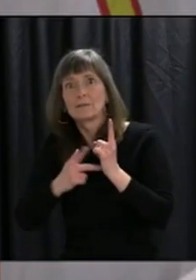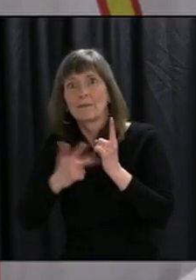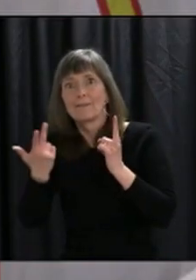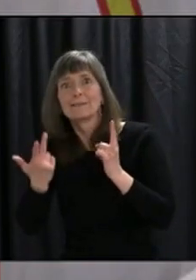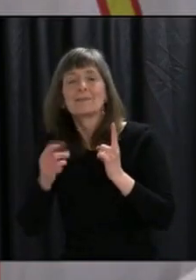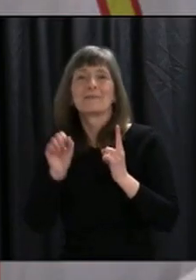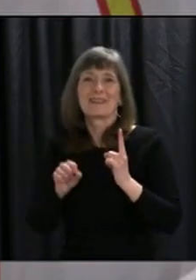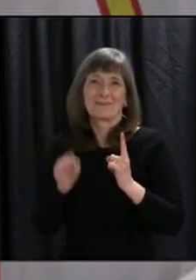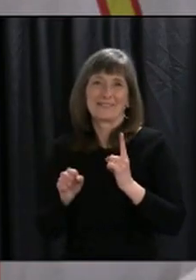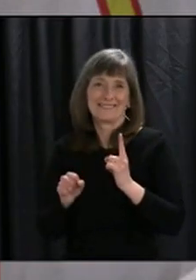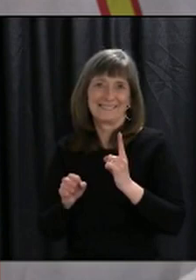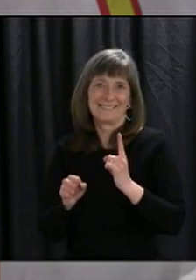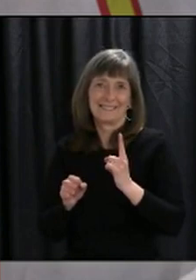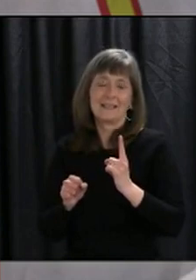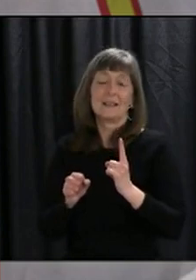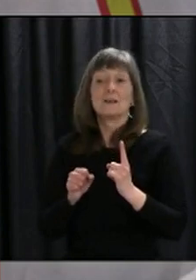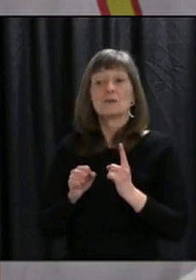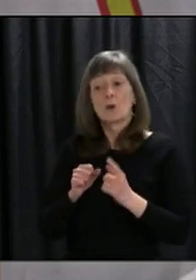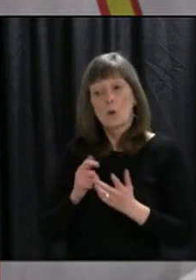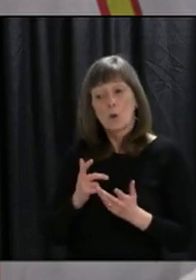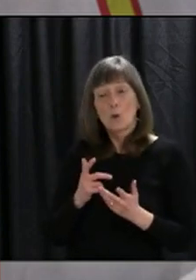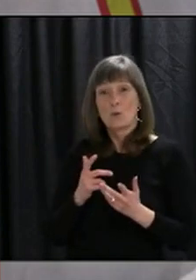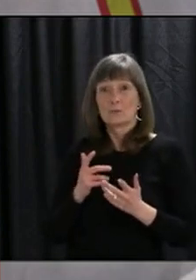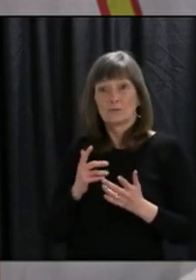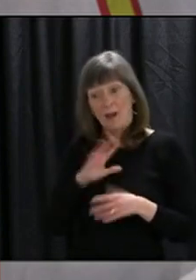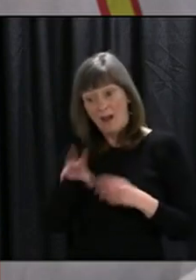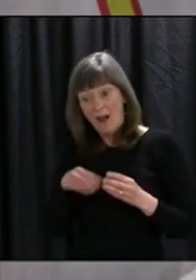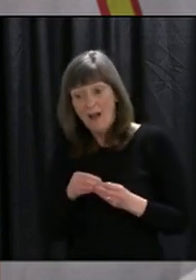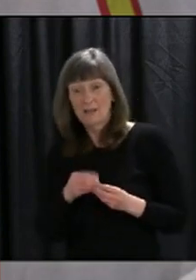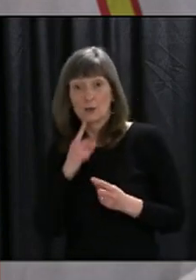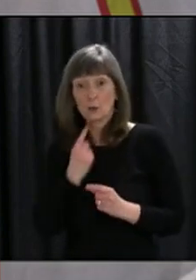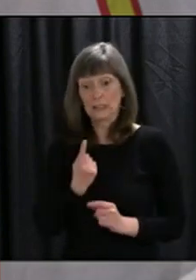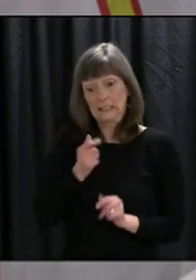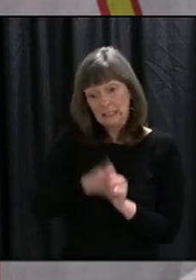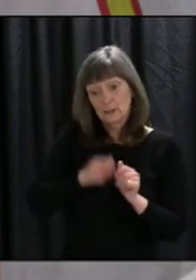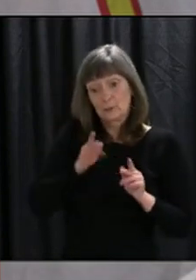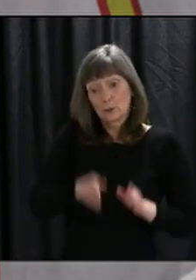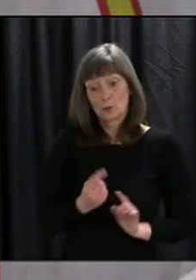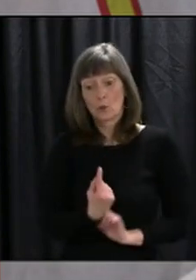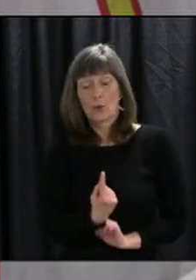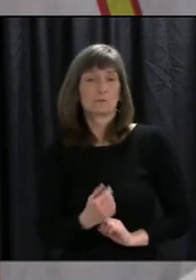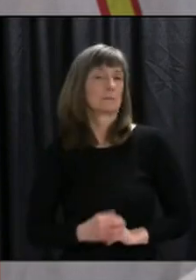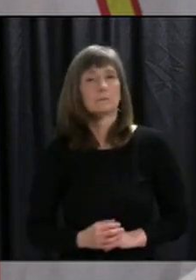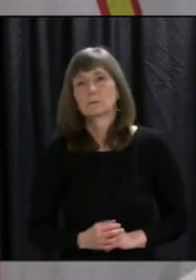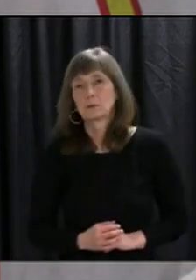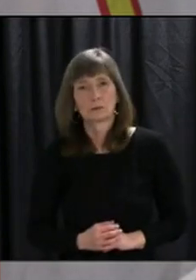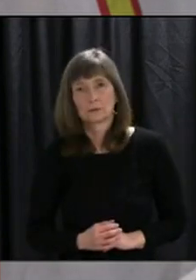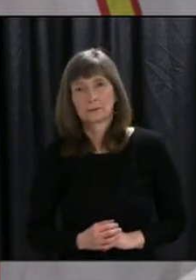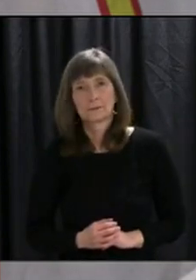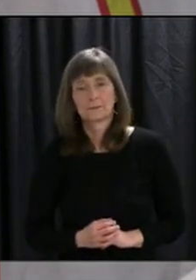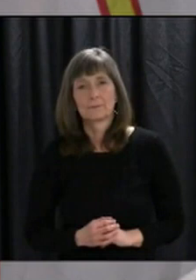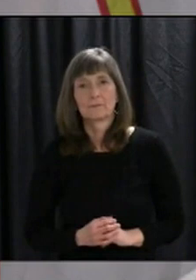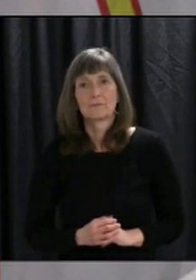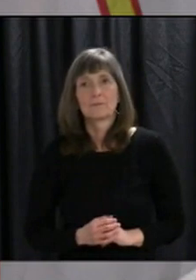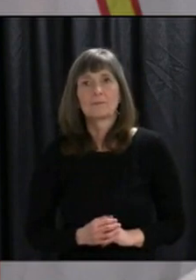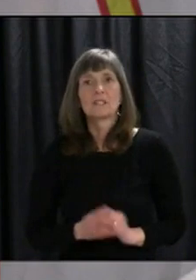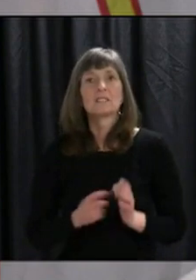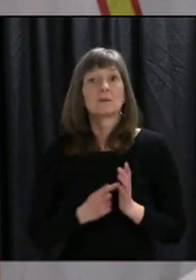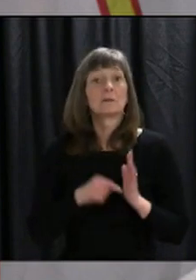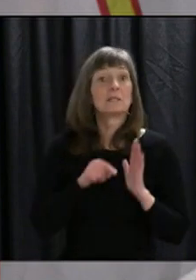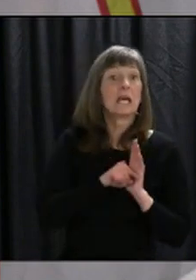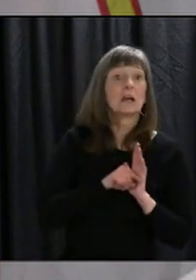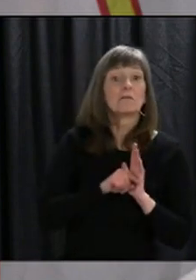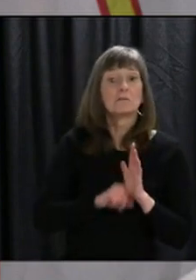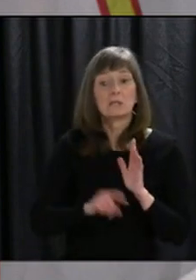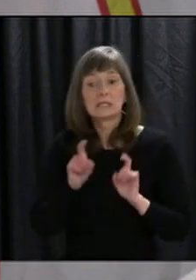number of tests performed, they would be higher than that, given the fact that these individuals could be tested a few times, not just once.